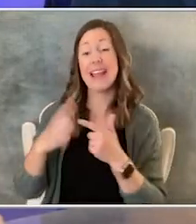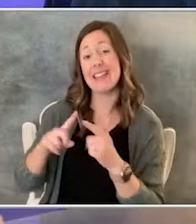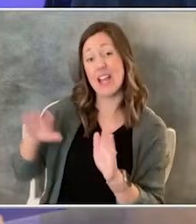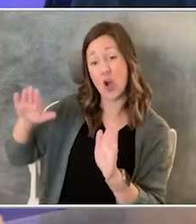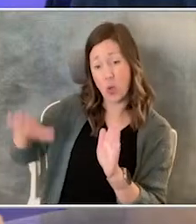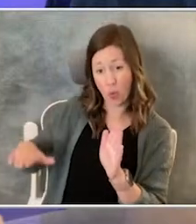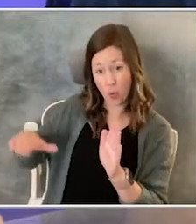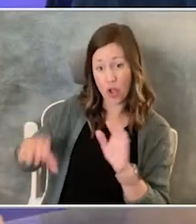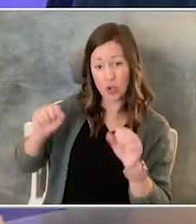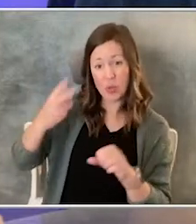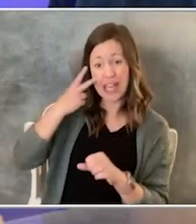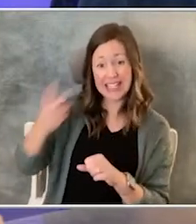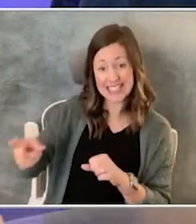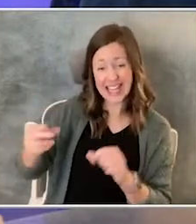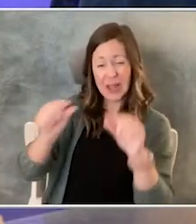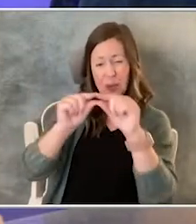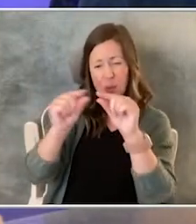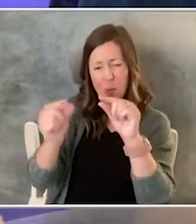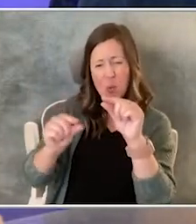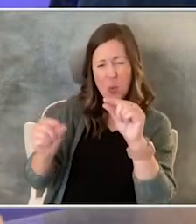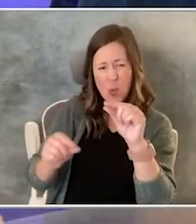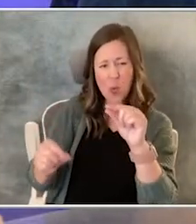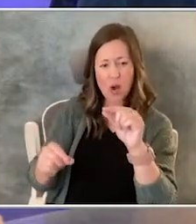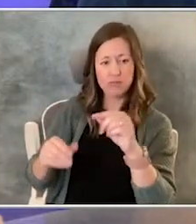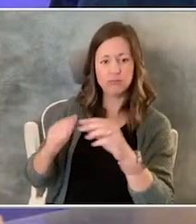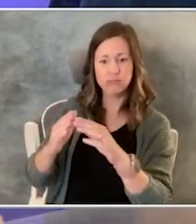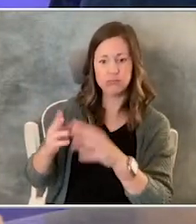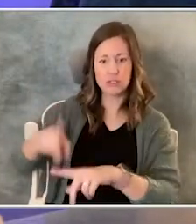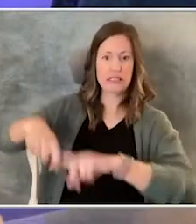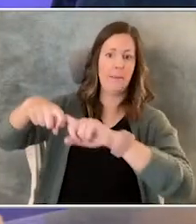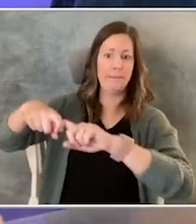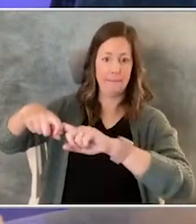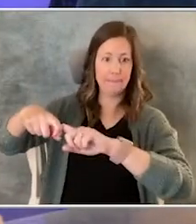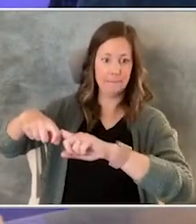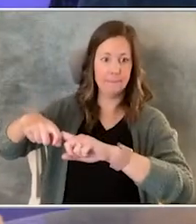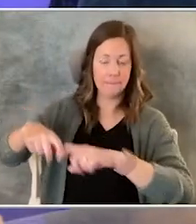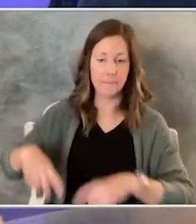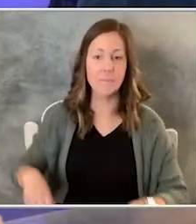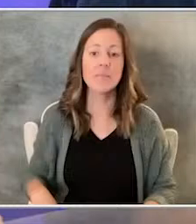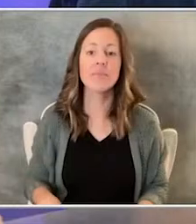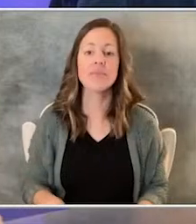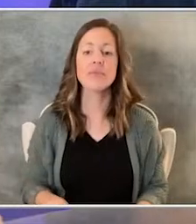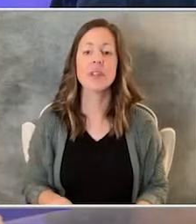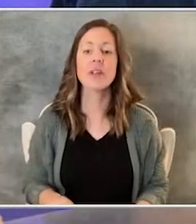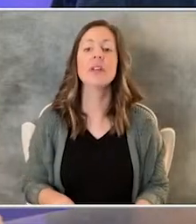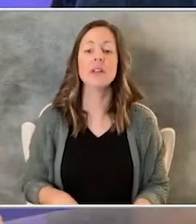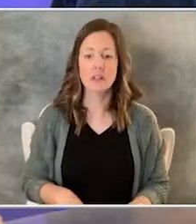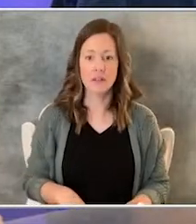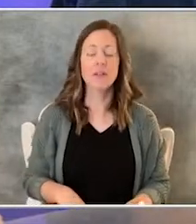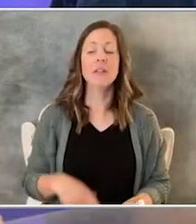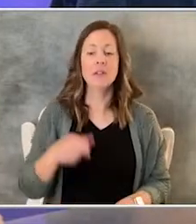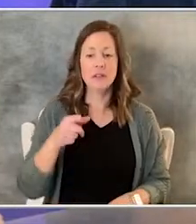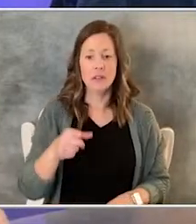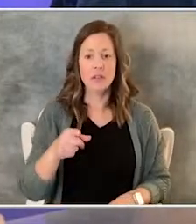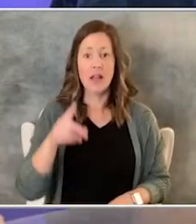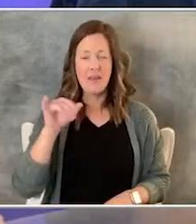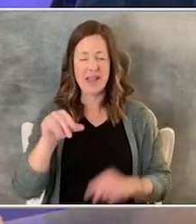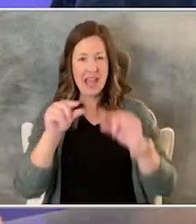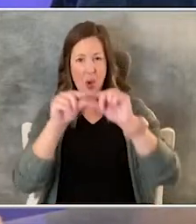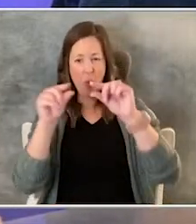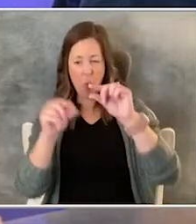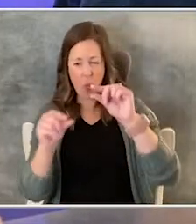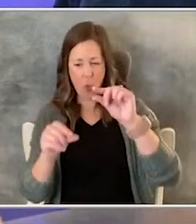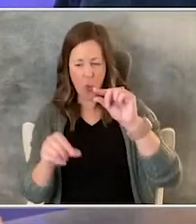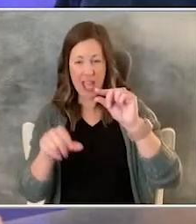with a total blockage? Like, what are the risks that come for the typical person who has this in their body? Yeah, so everybody's different. So